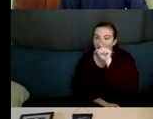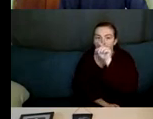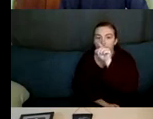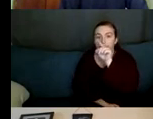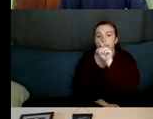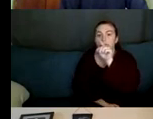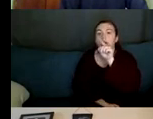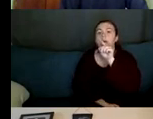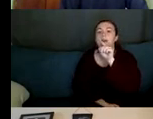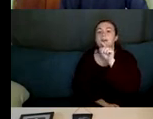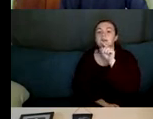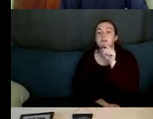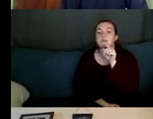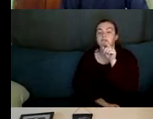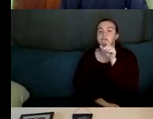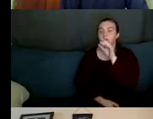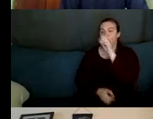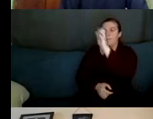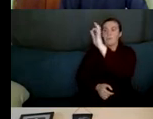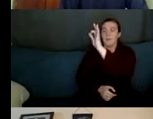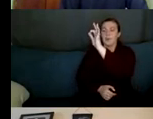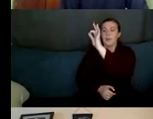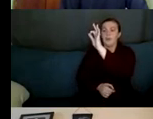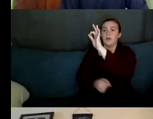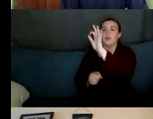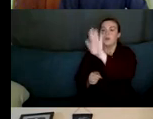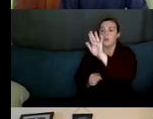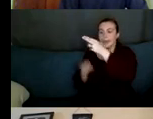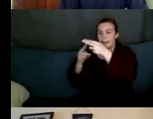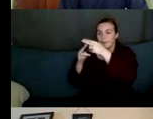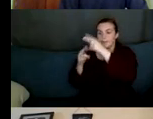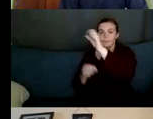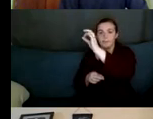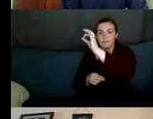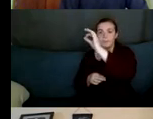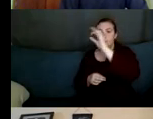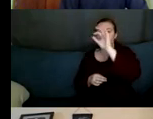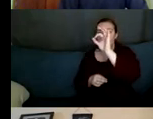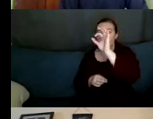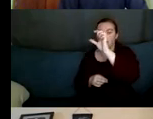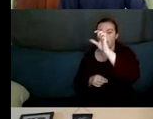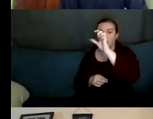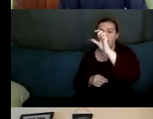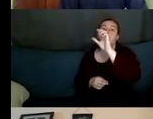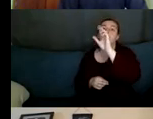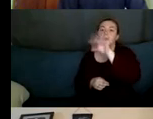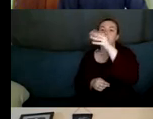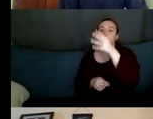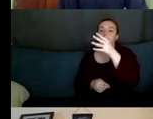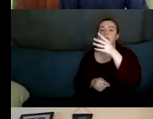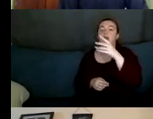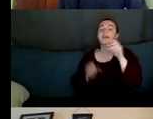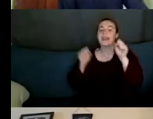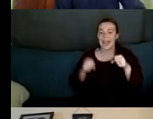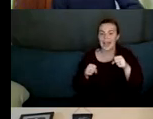Google next to your like name icon, if you scroll down, you get forms. They're going to allow us to make a shareable survey,